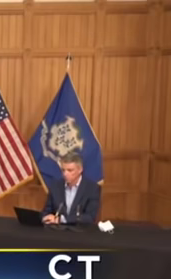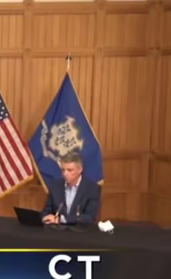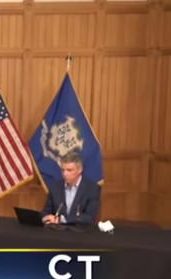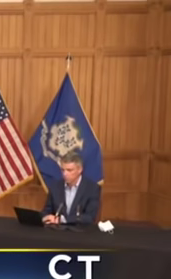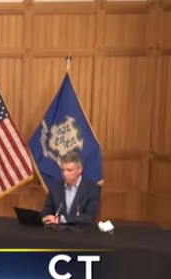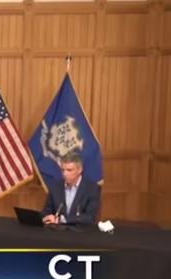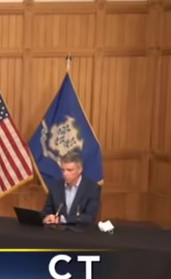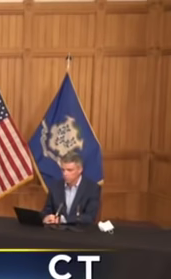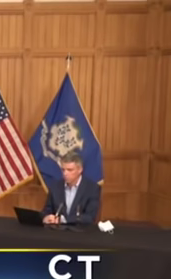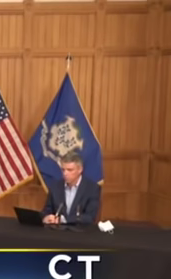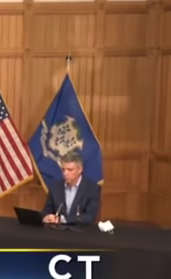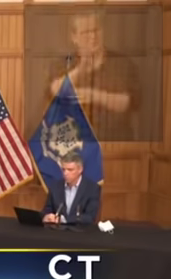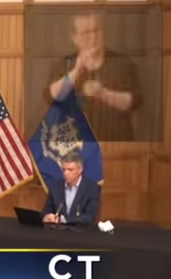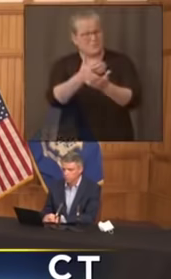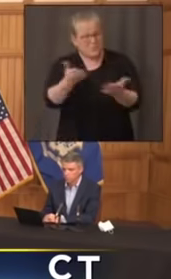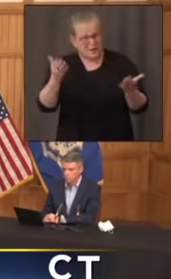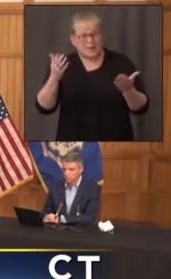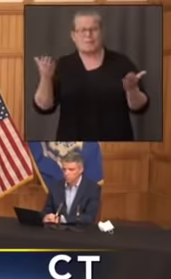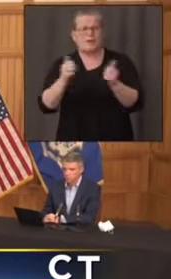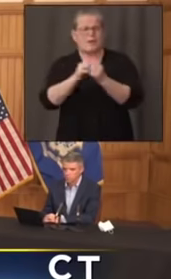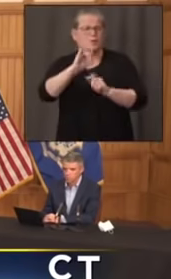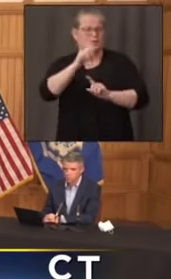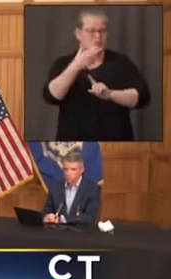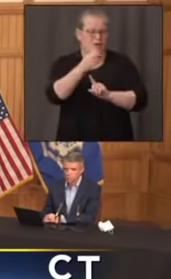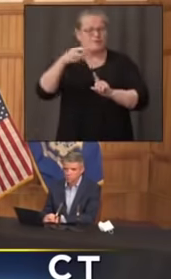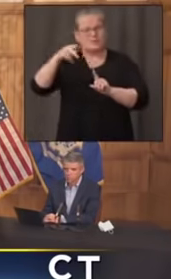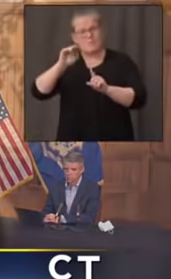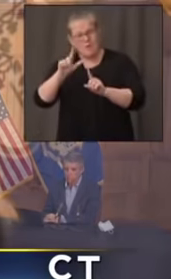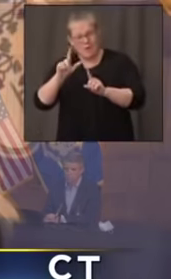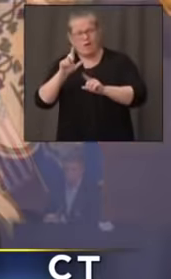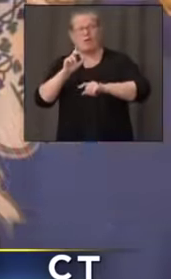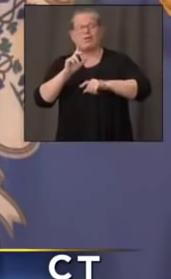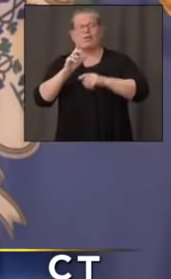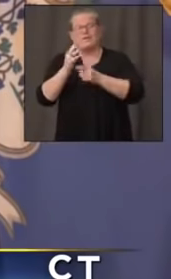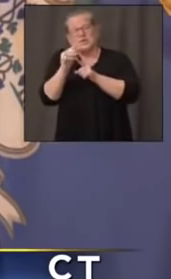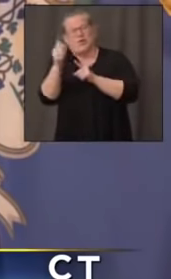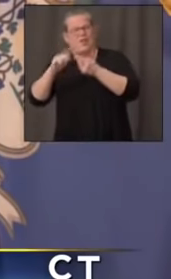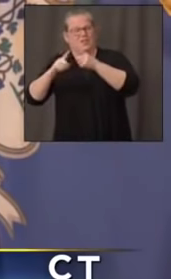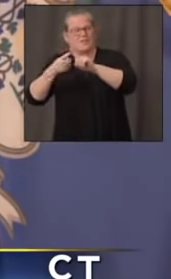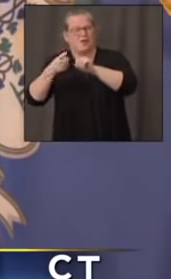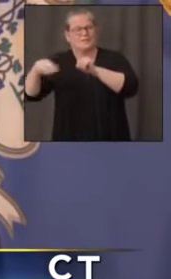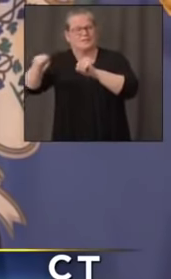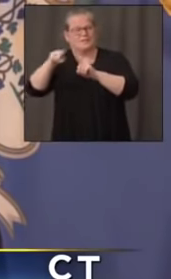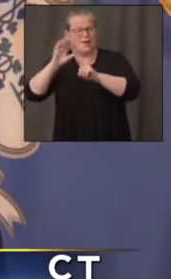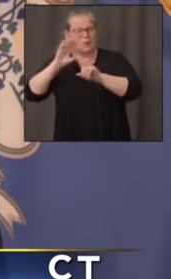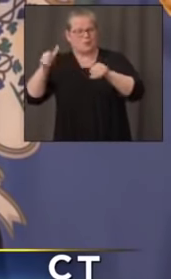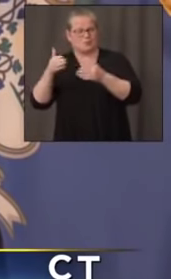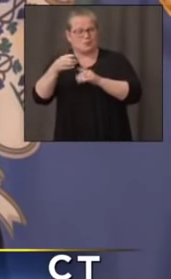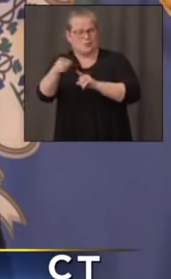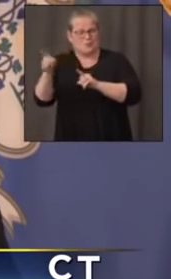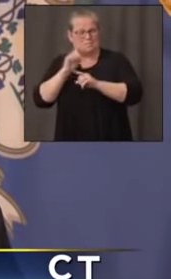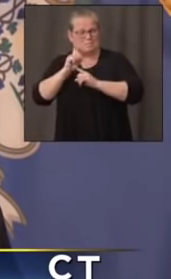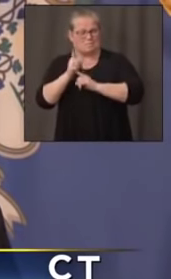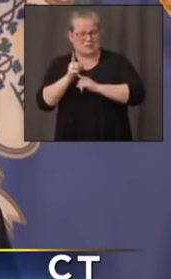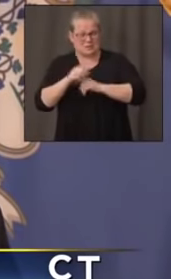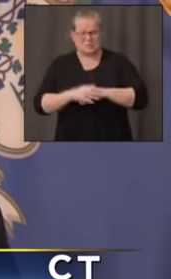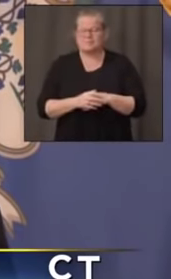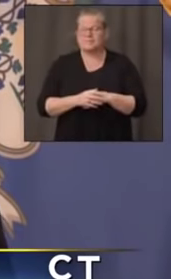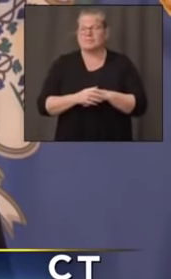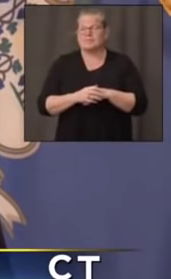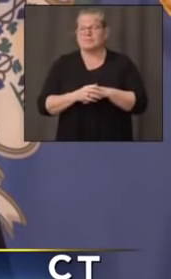All right, good afternoon, everybody. Here with Josh and Paul and a couple of other friends I'll introduce in just a minute. Time to give you an